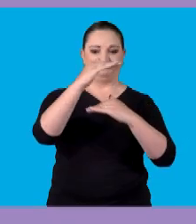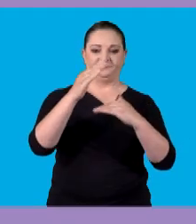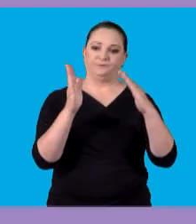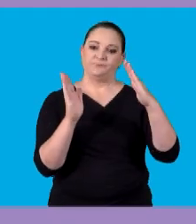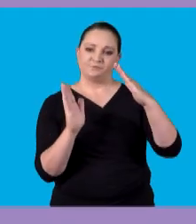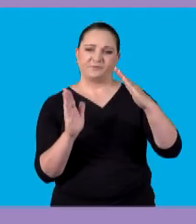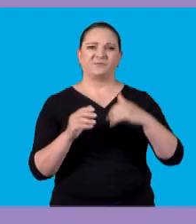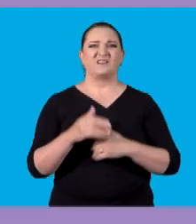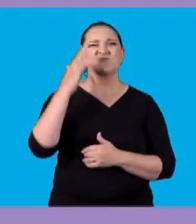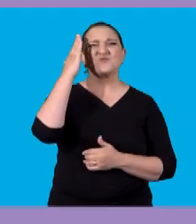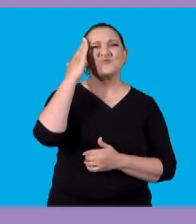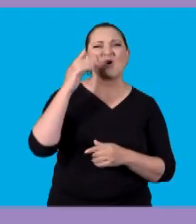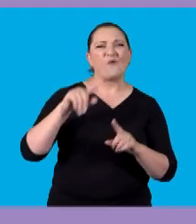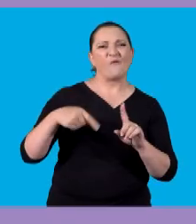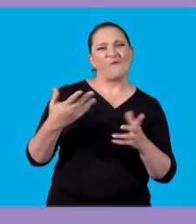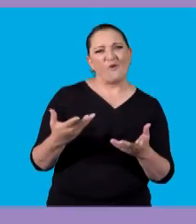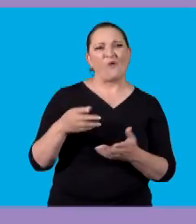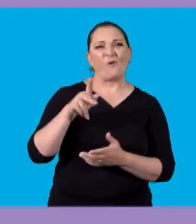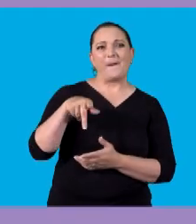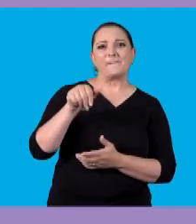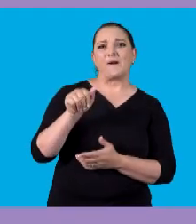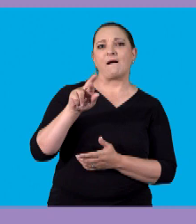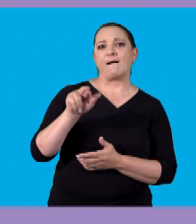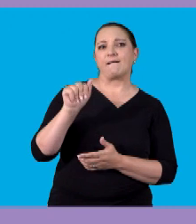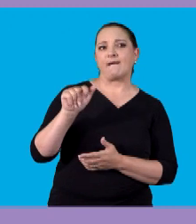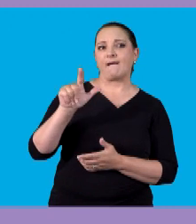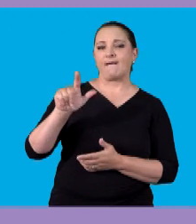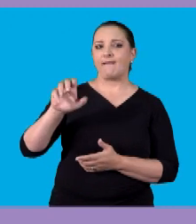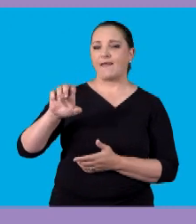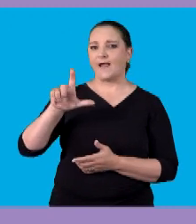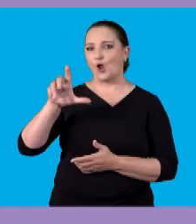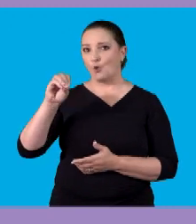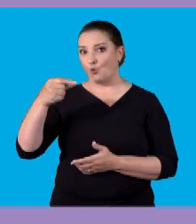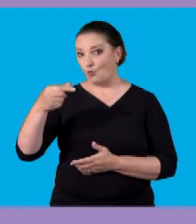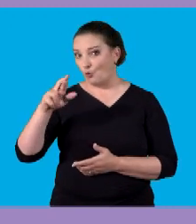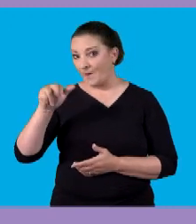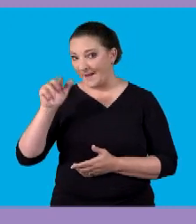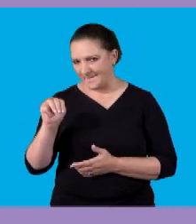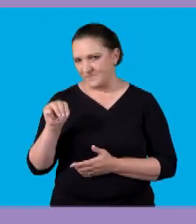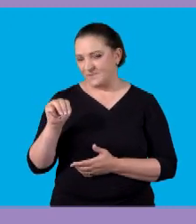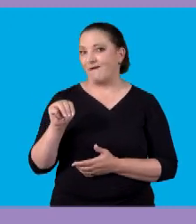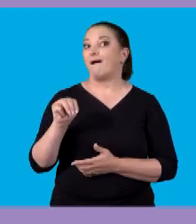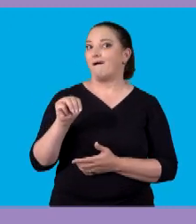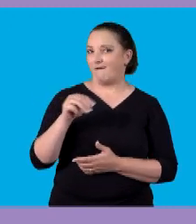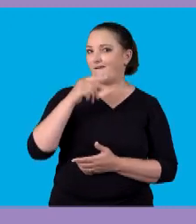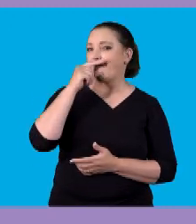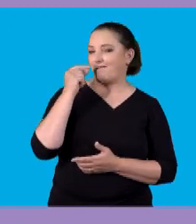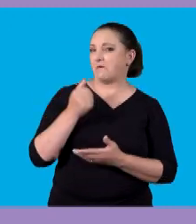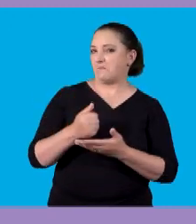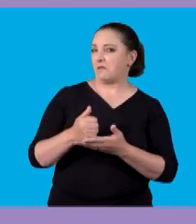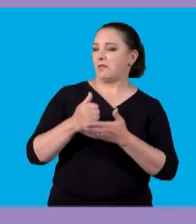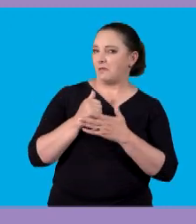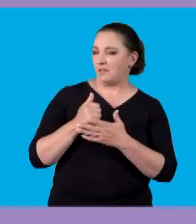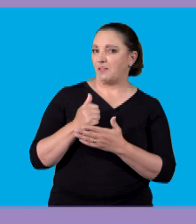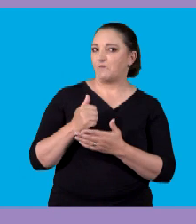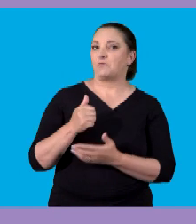a parallelogram. And what do we know about a parallelogram? Well, firstly, from the name